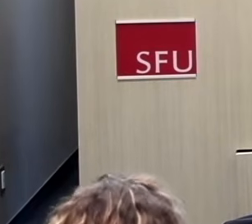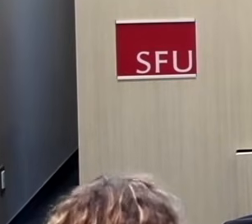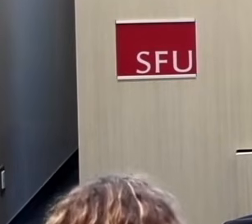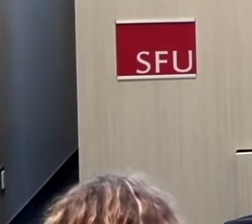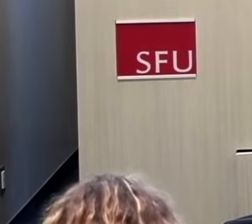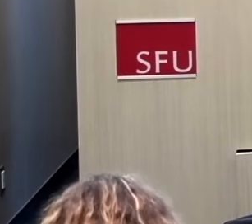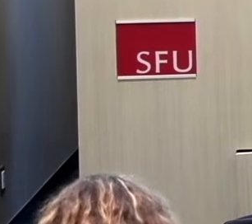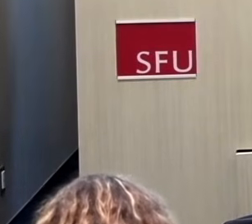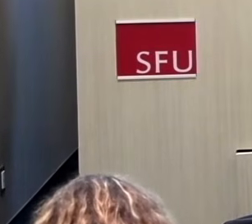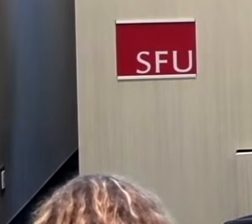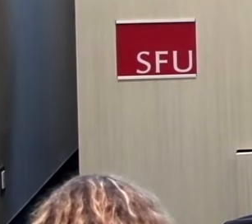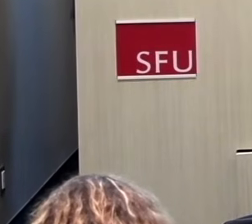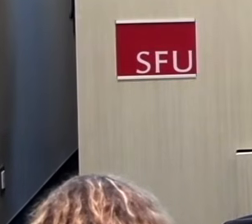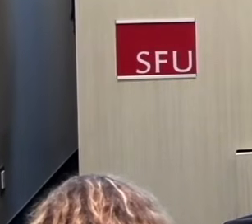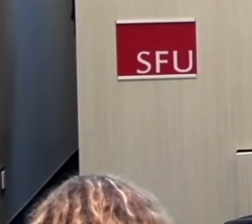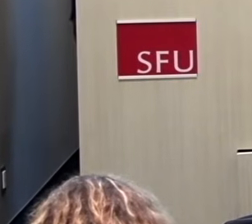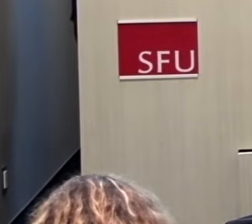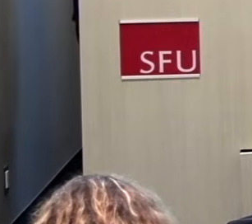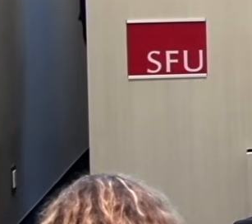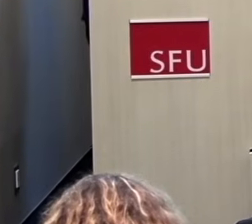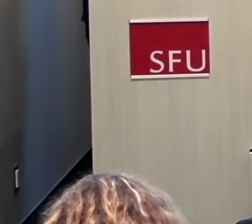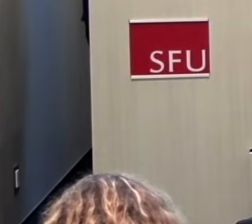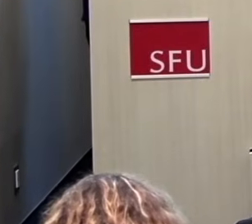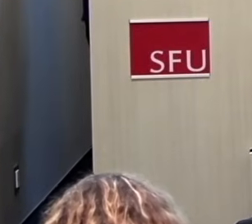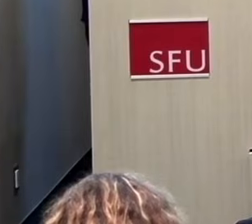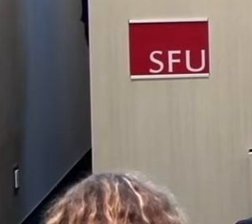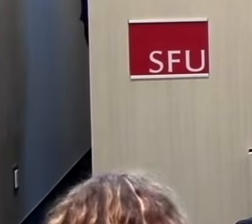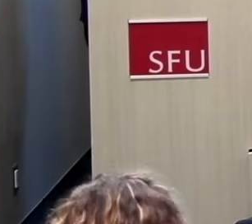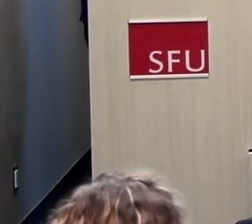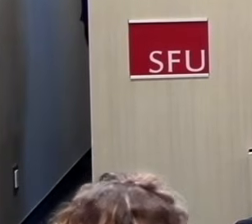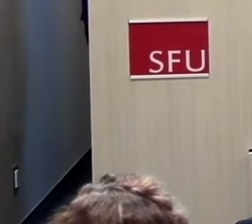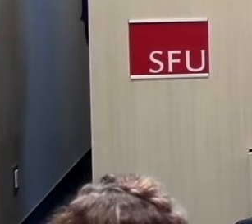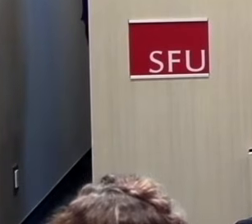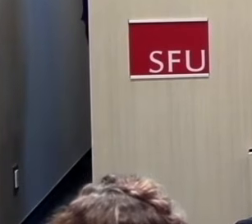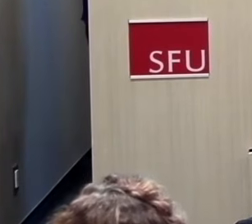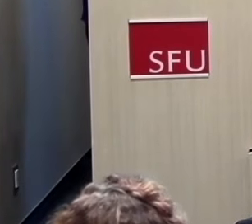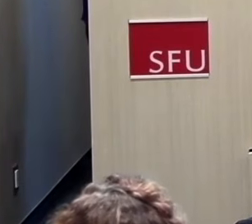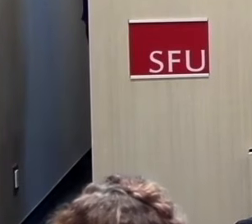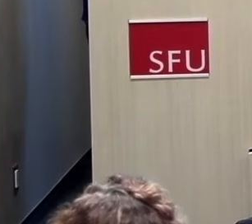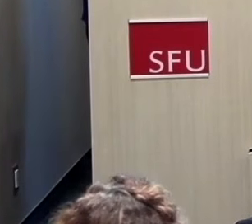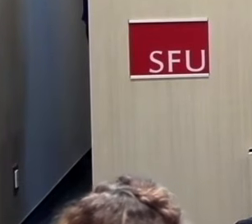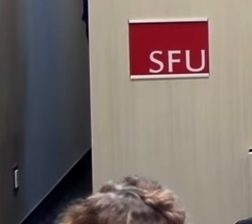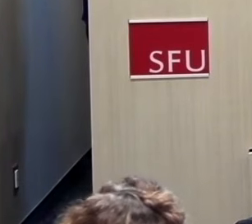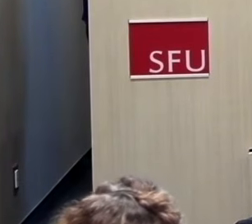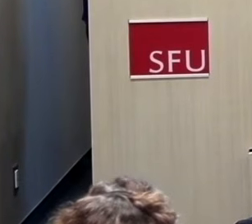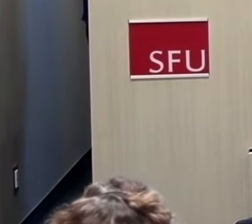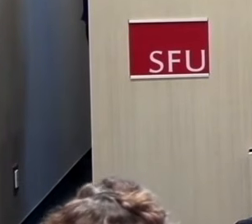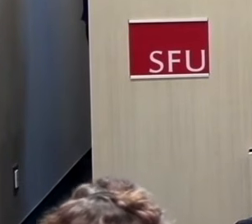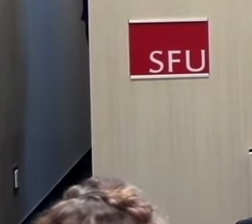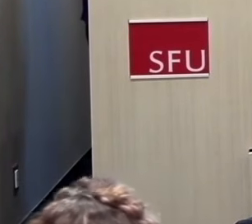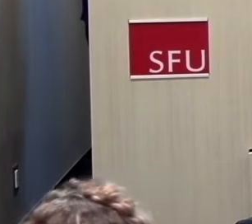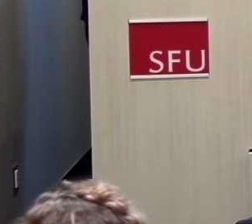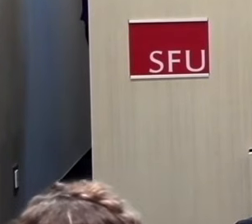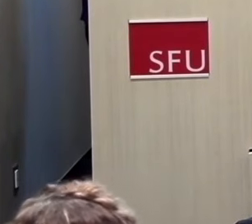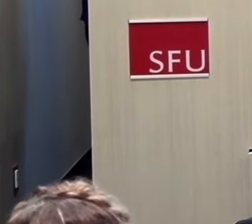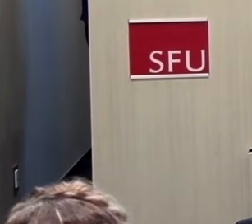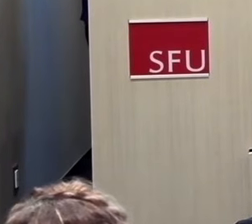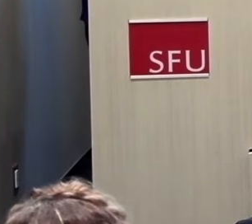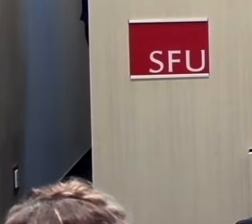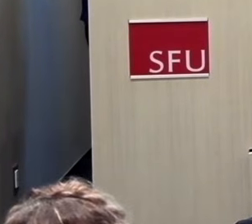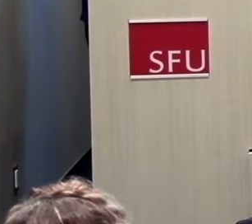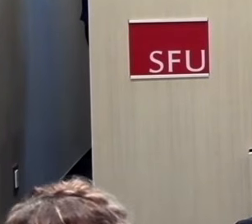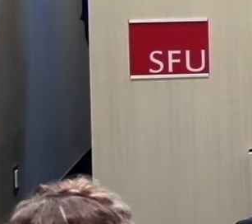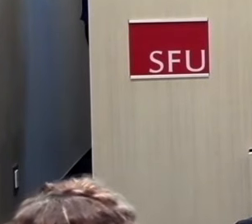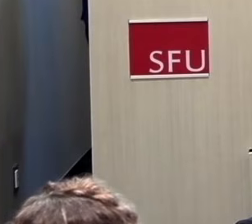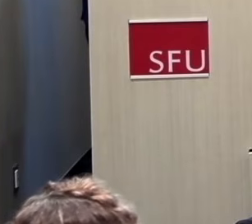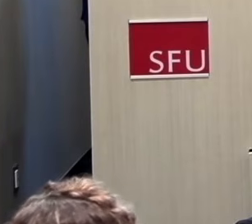In my opinion, there is no limitation for that. So we can definitely train the